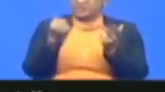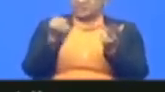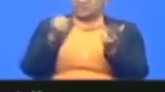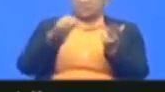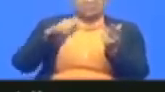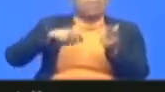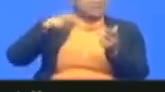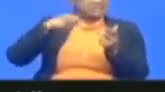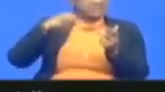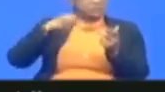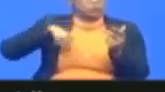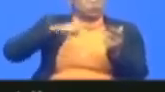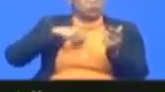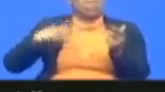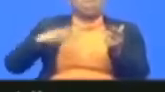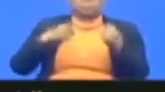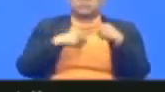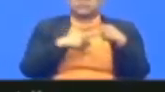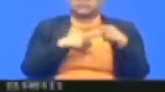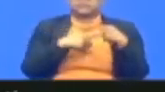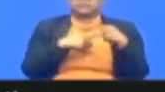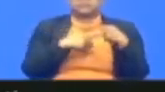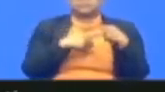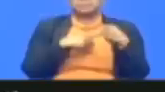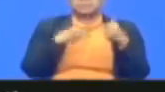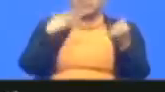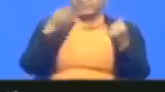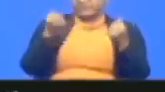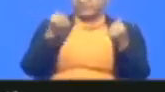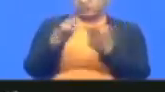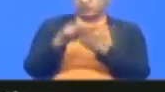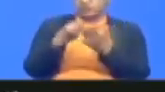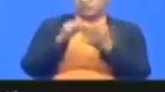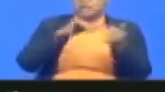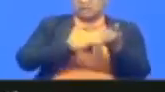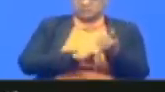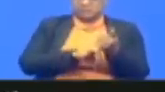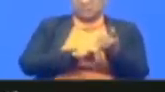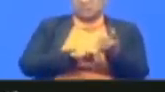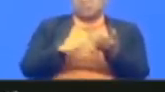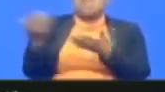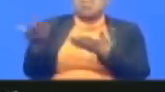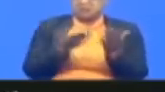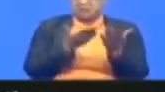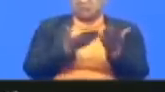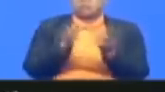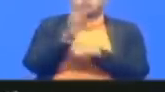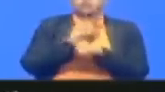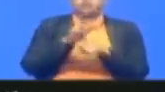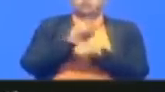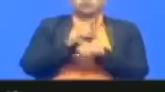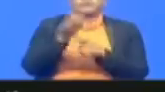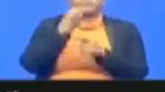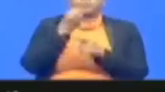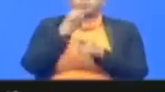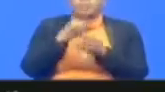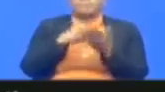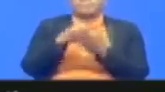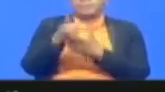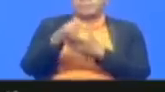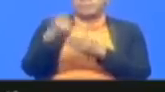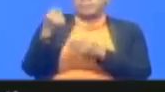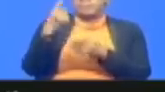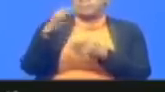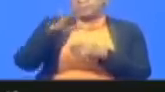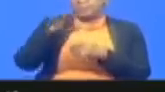tuko watu sita. The 500 shillings her husband makes is spent on food. They pay 3,000 shillings for rent every month,